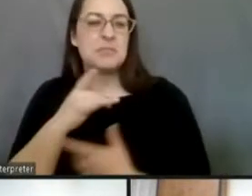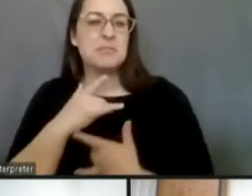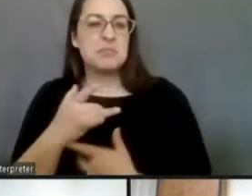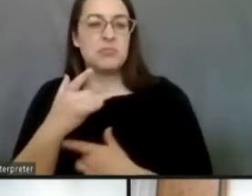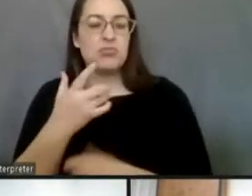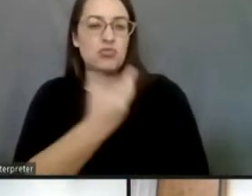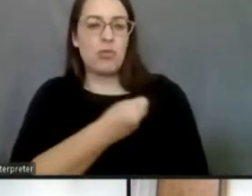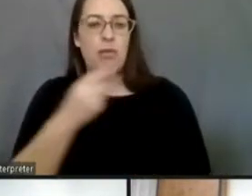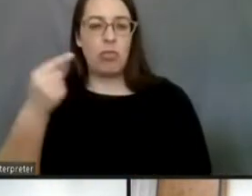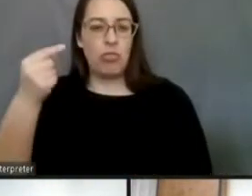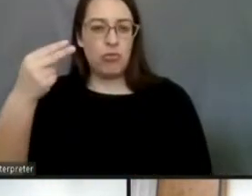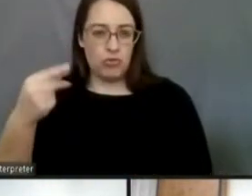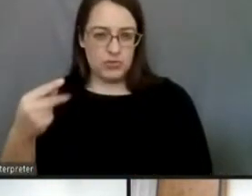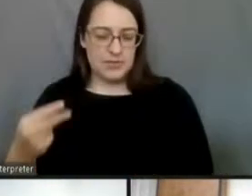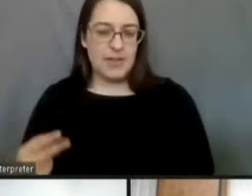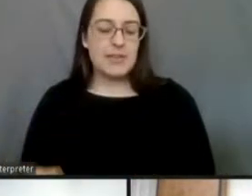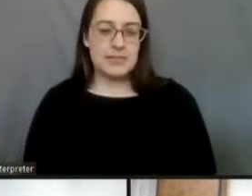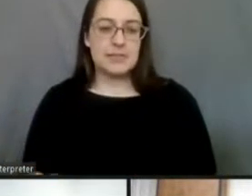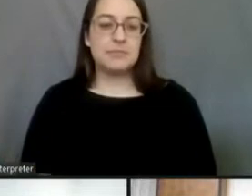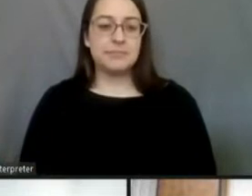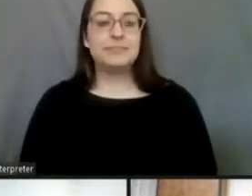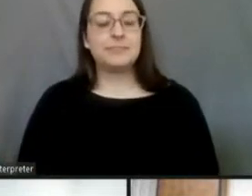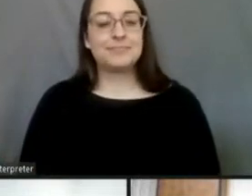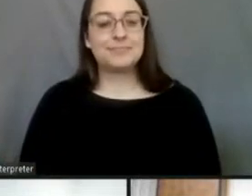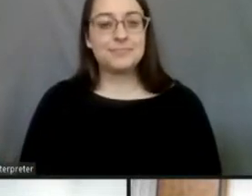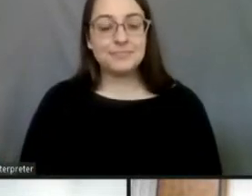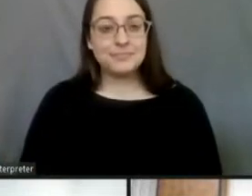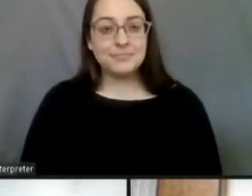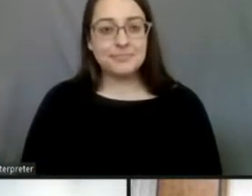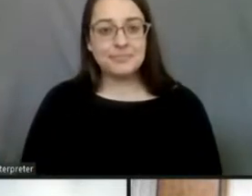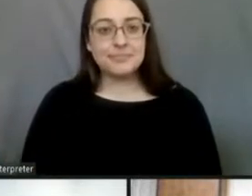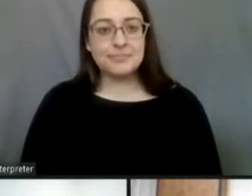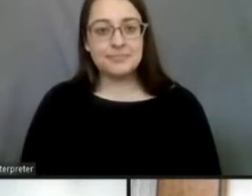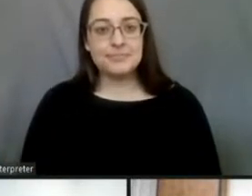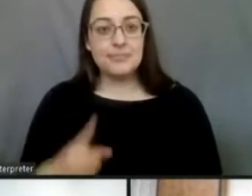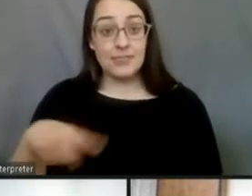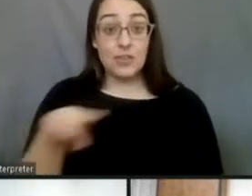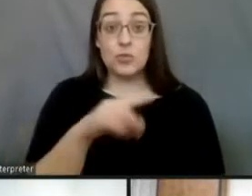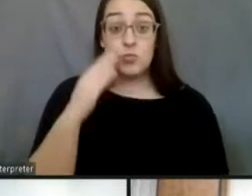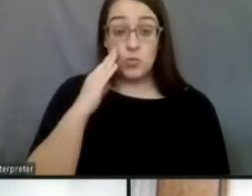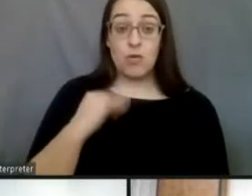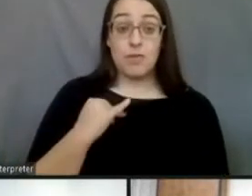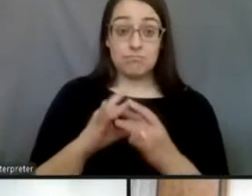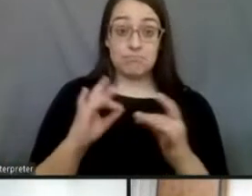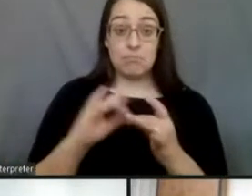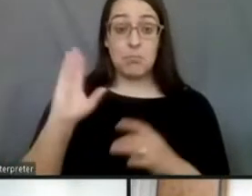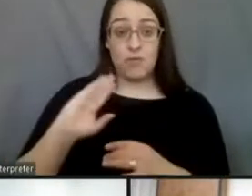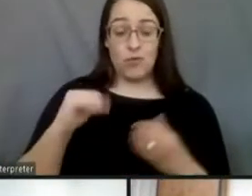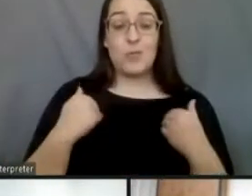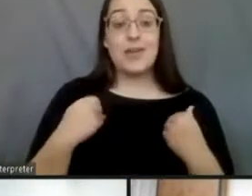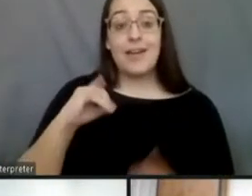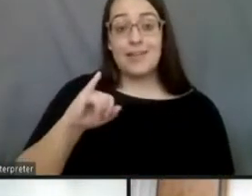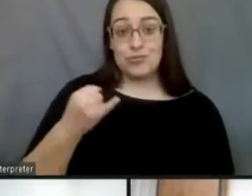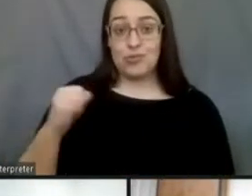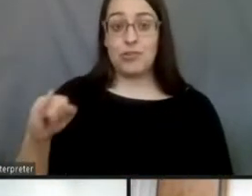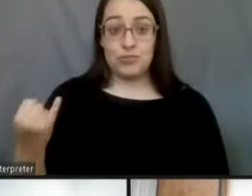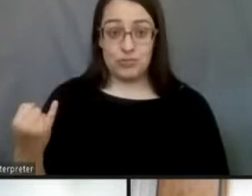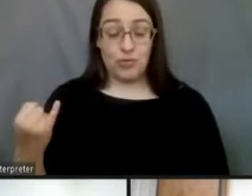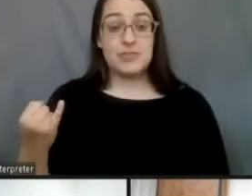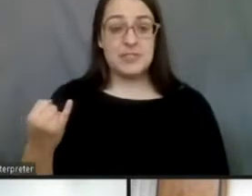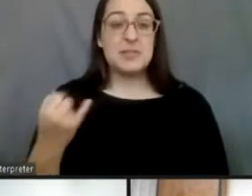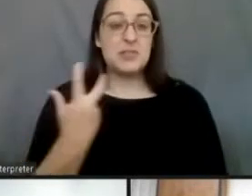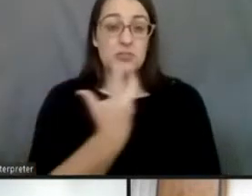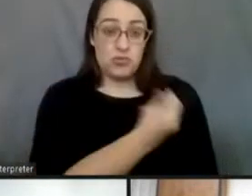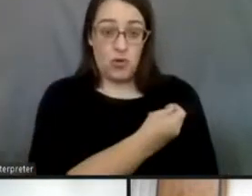Thursdays, does the vaccine. Now, as you know, in the past, I've mentioned that we had the Johnson & Johnson or Janssen